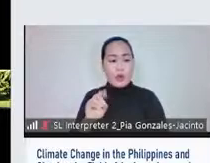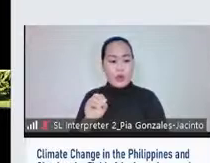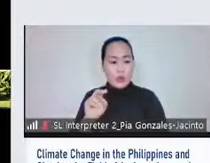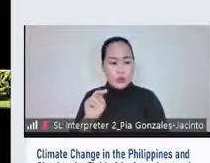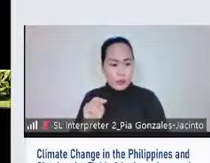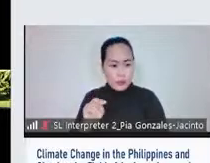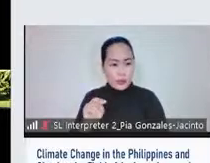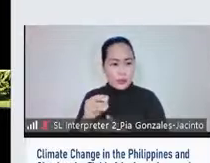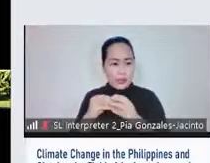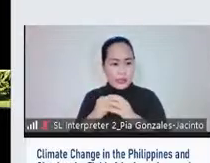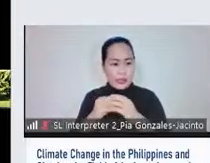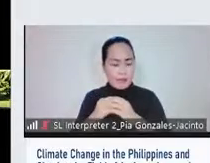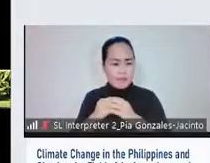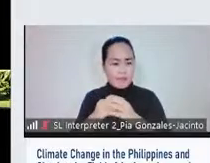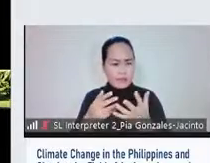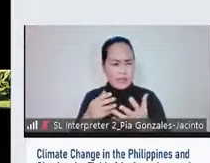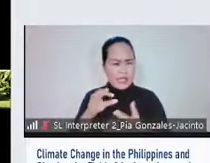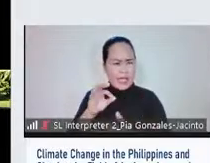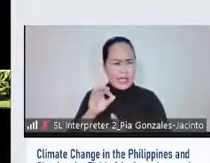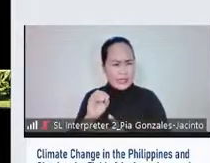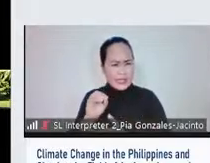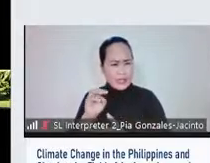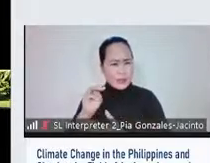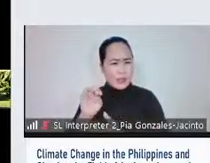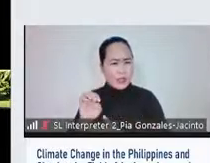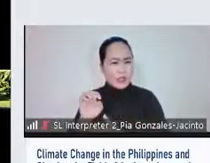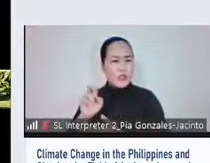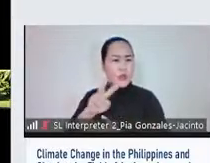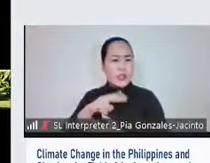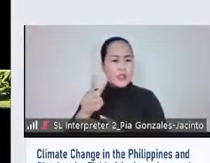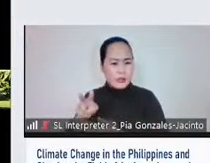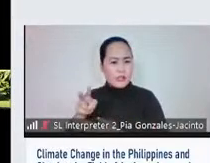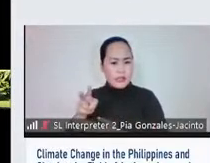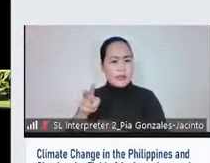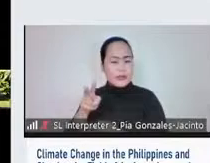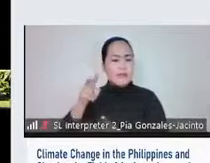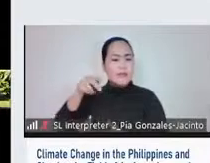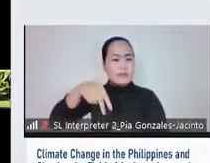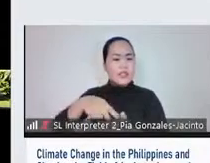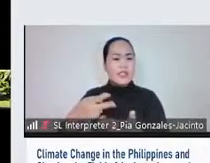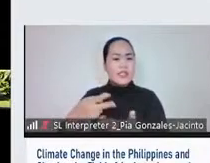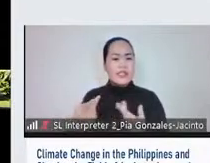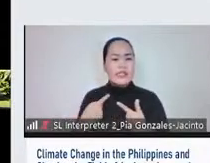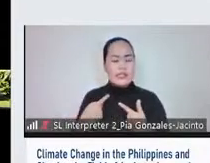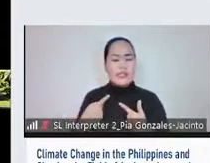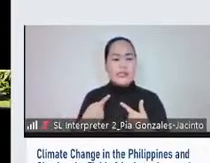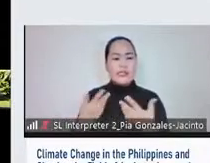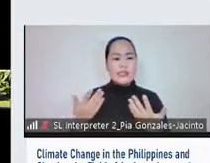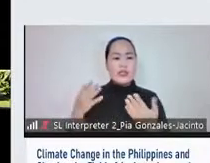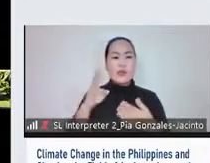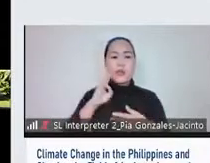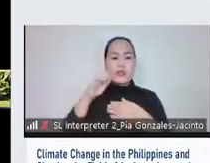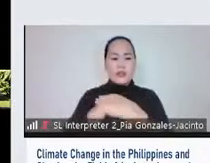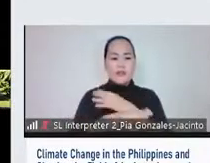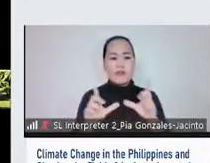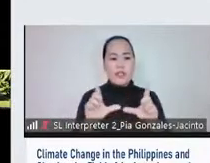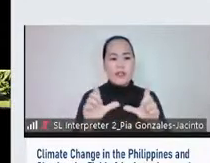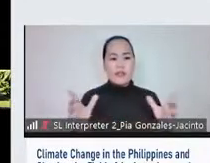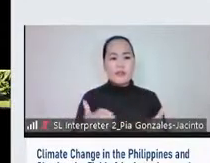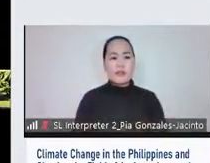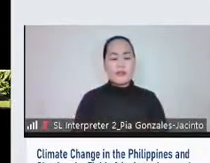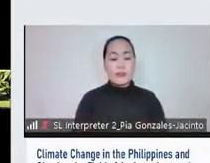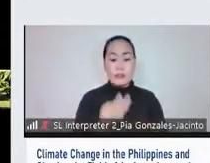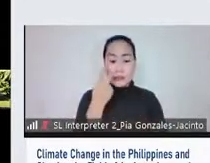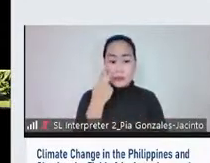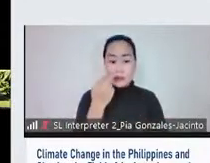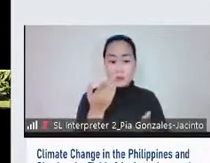90 meters above the 22,000 year old sea level. You can see from this figure that